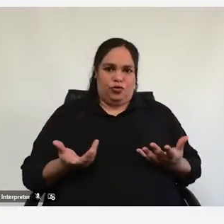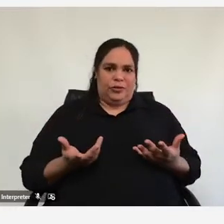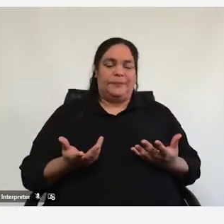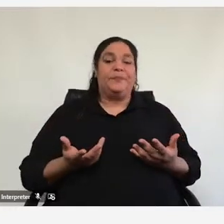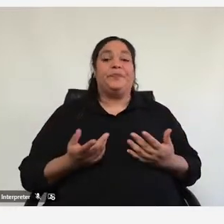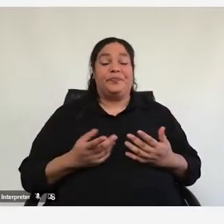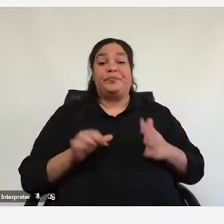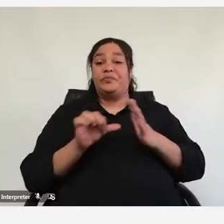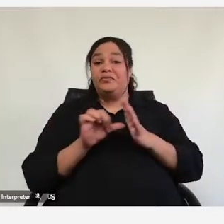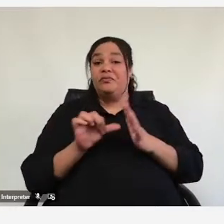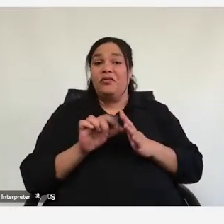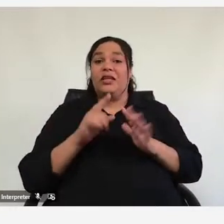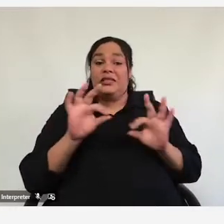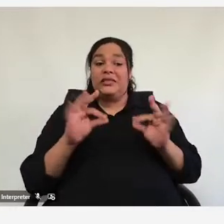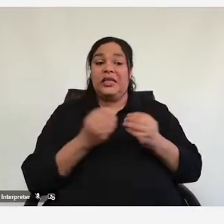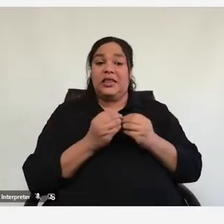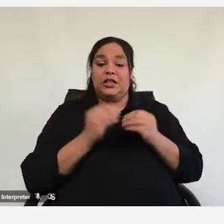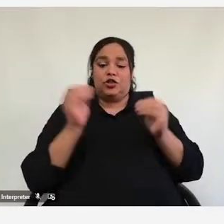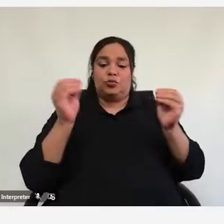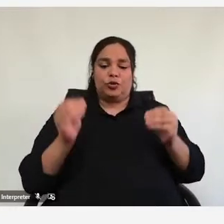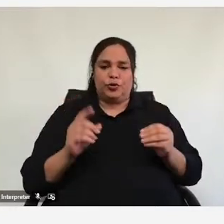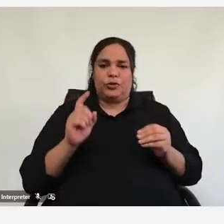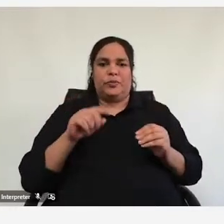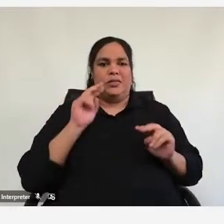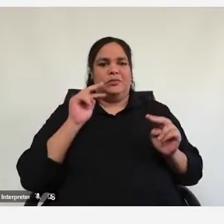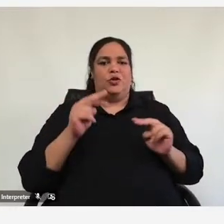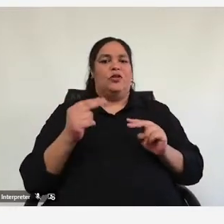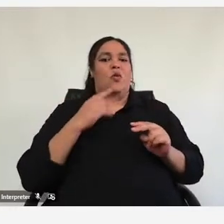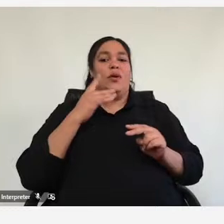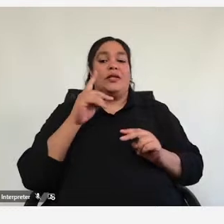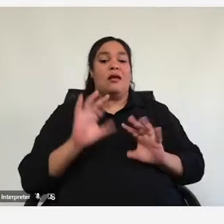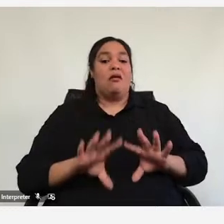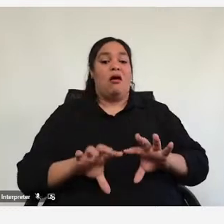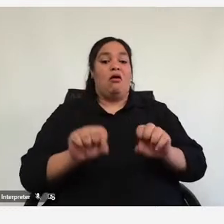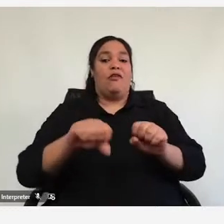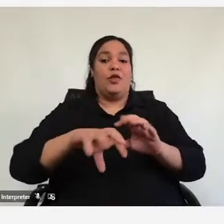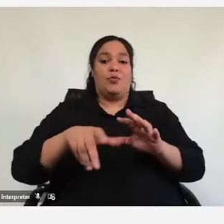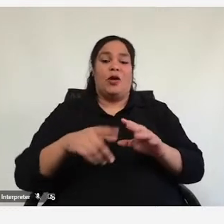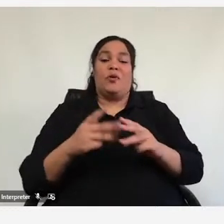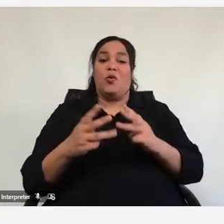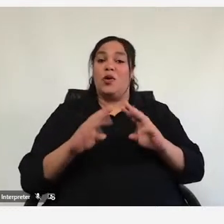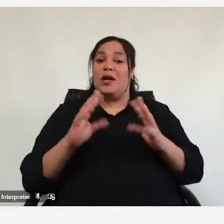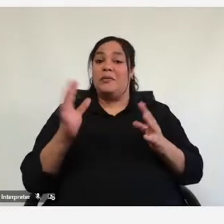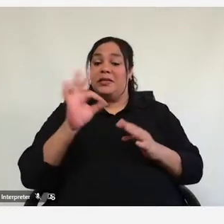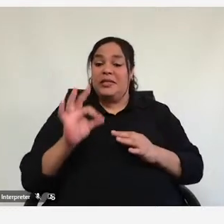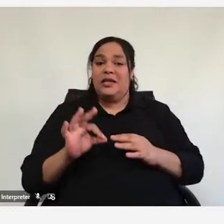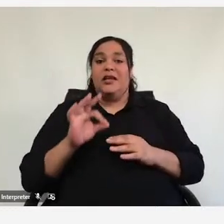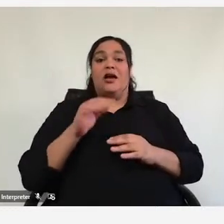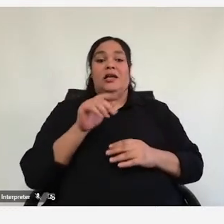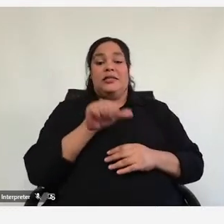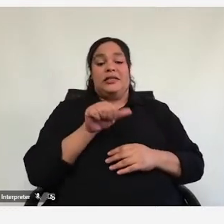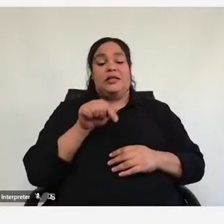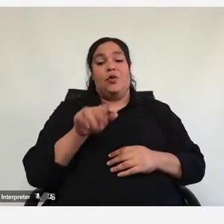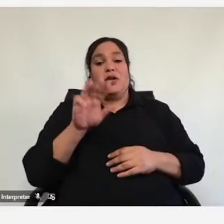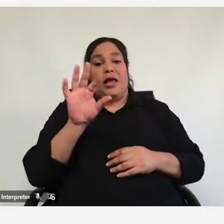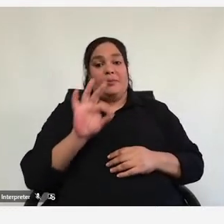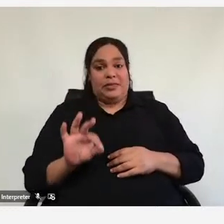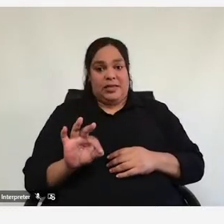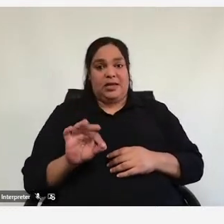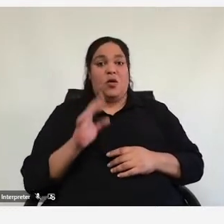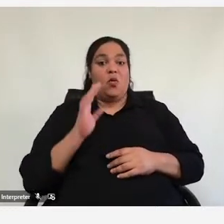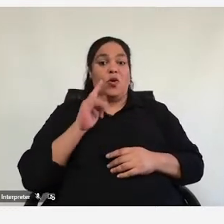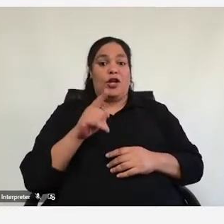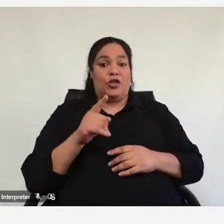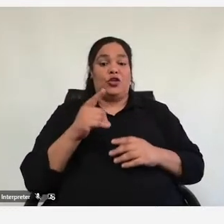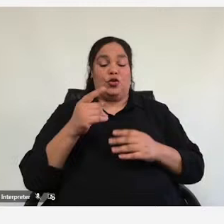is important to put things into perspective. When the DA took over this province, the unemployment rate was sitting at 16.9%. When you break